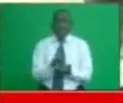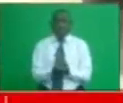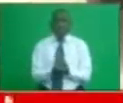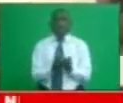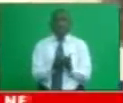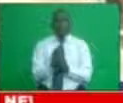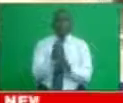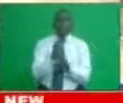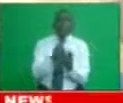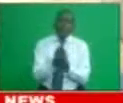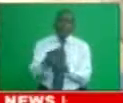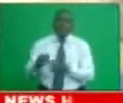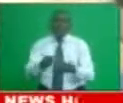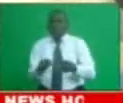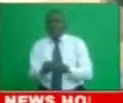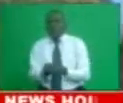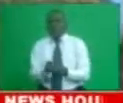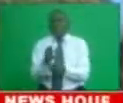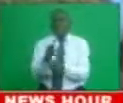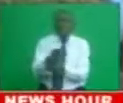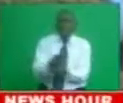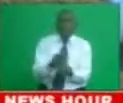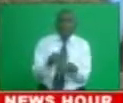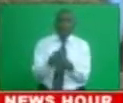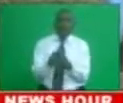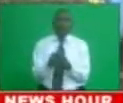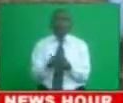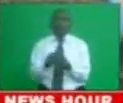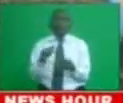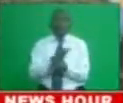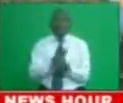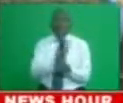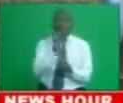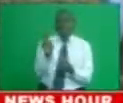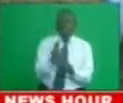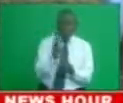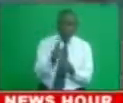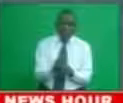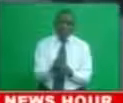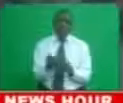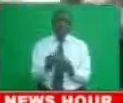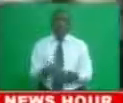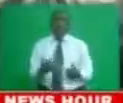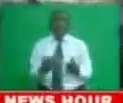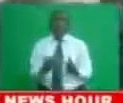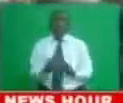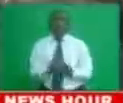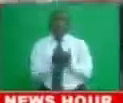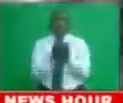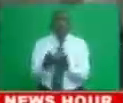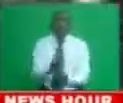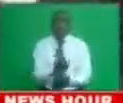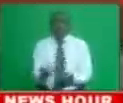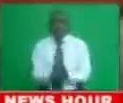through appropriate management, the conservation and optimum utilization of the living marine resources